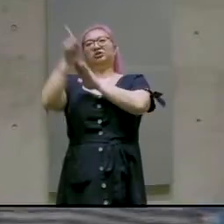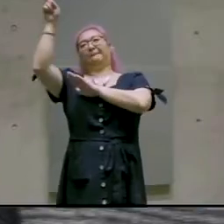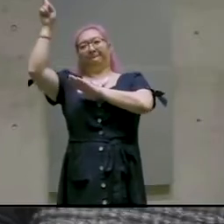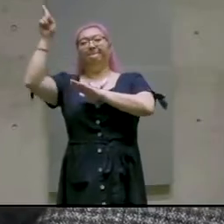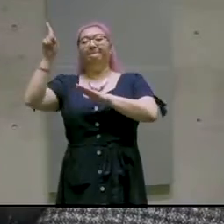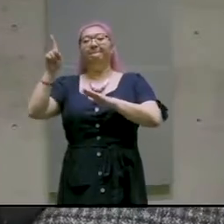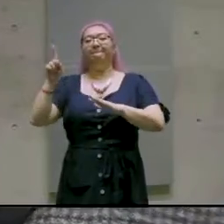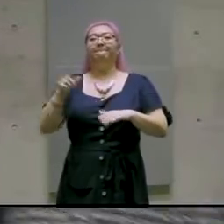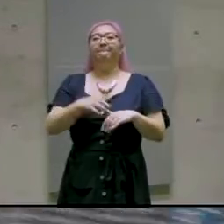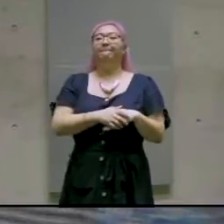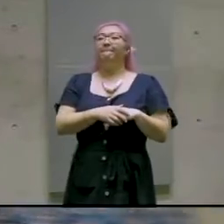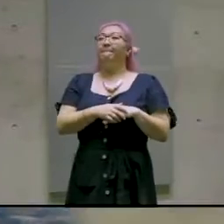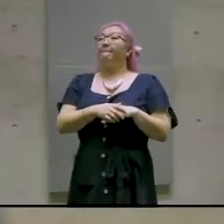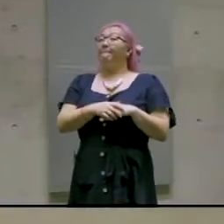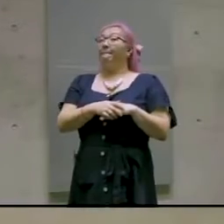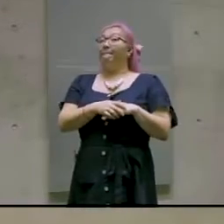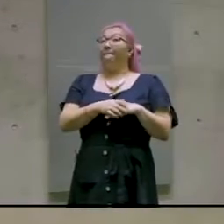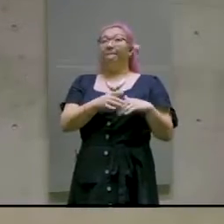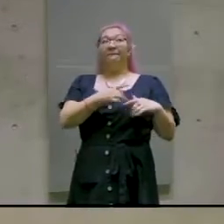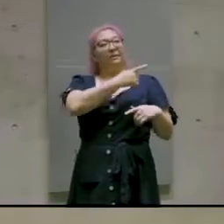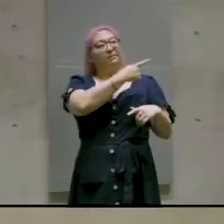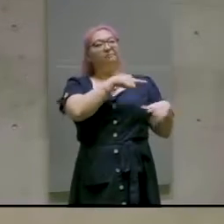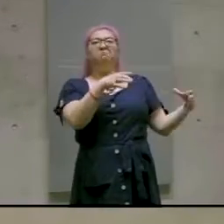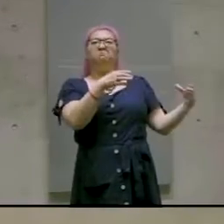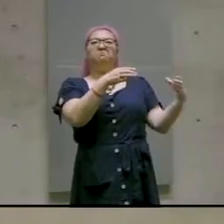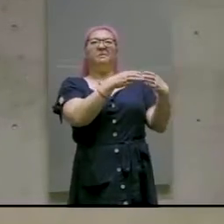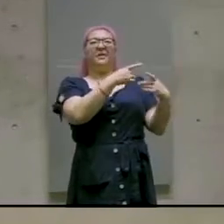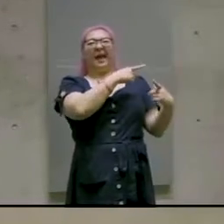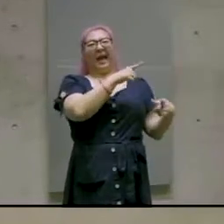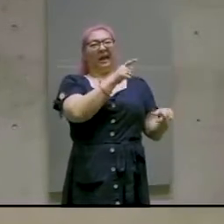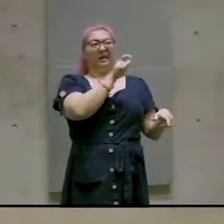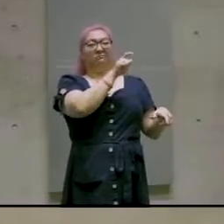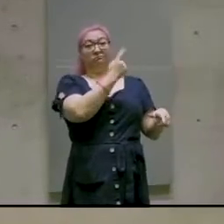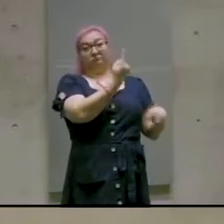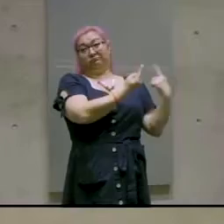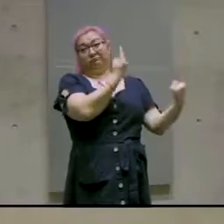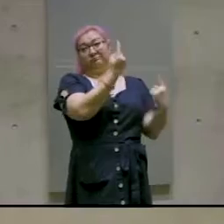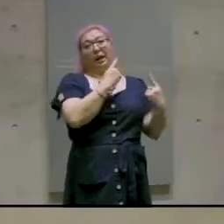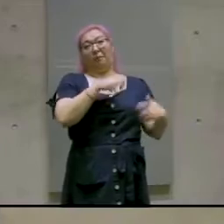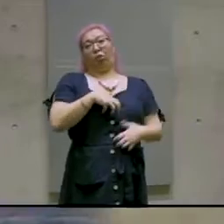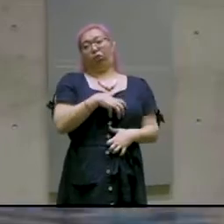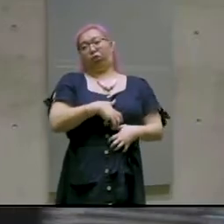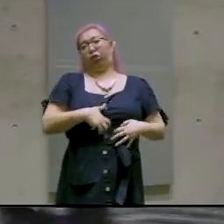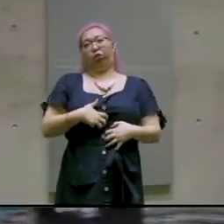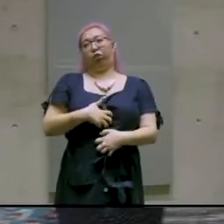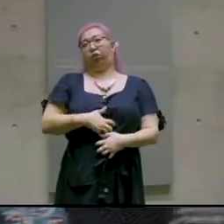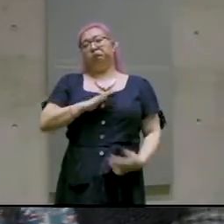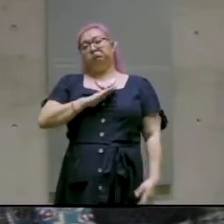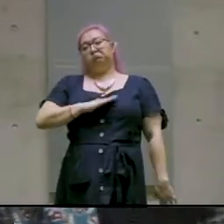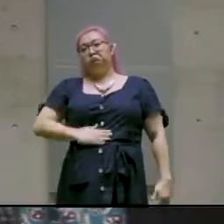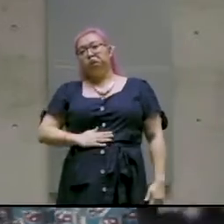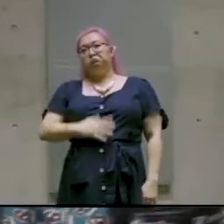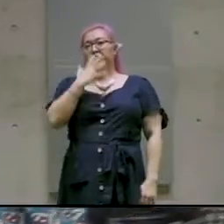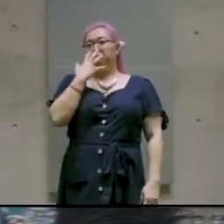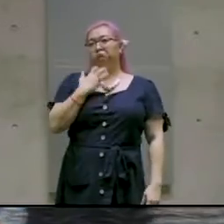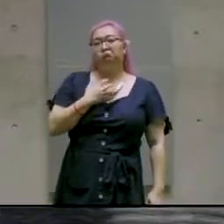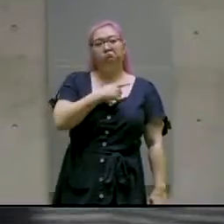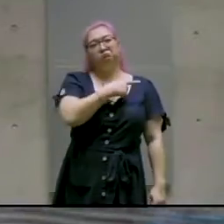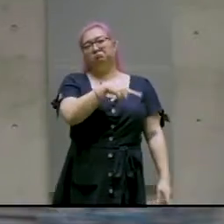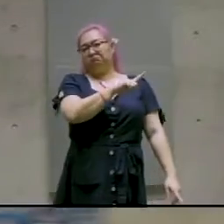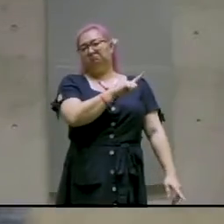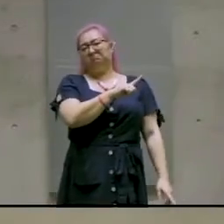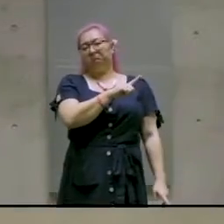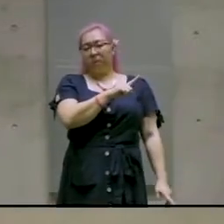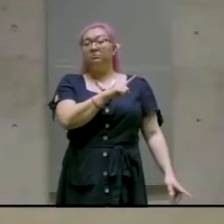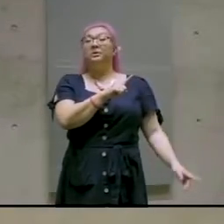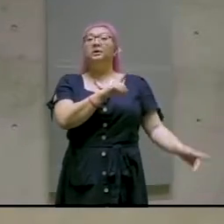space. But they tend to be kind of quite tortured souls themselves. They're there to kind of reflect the themes of the game, develop kind of particular world building,